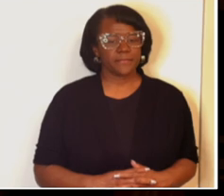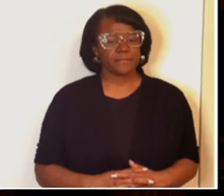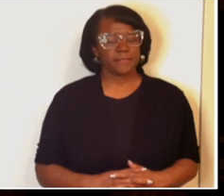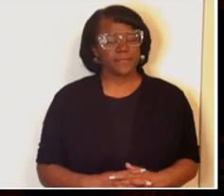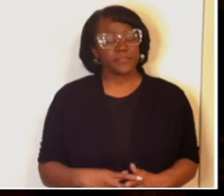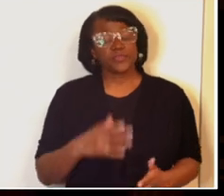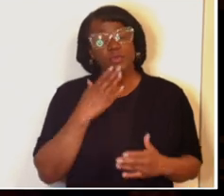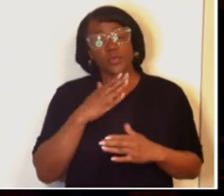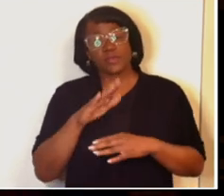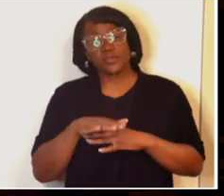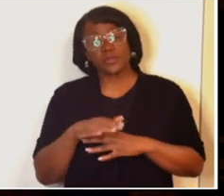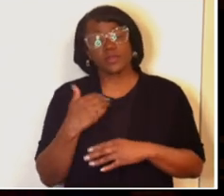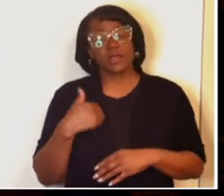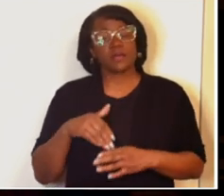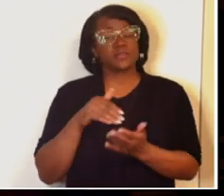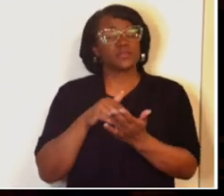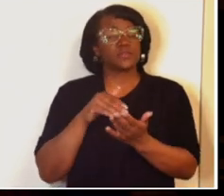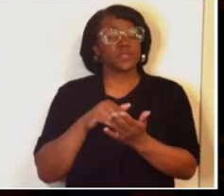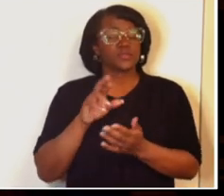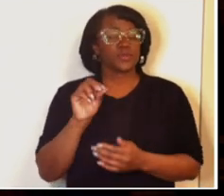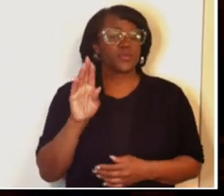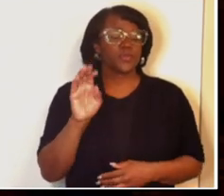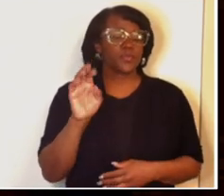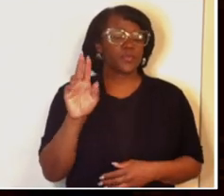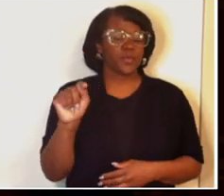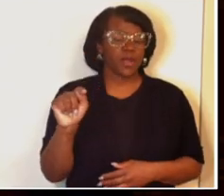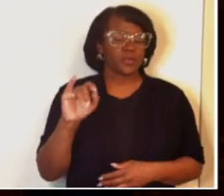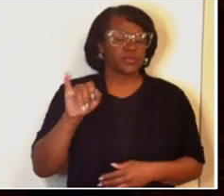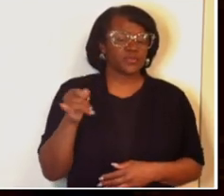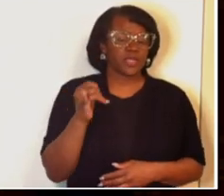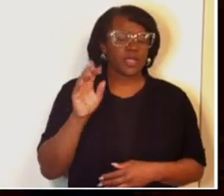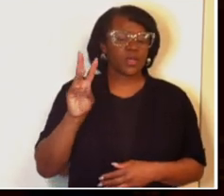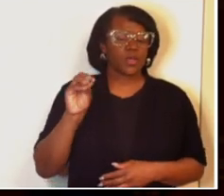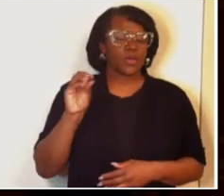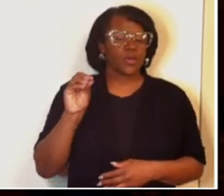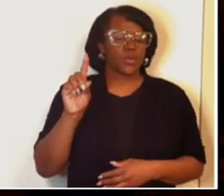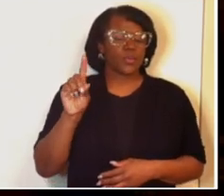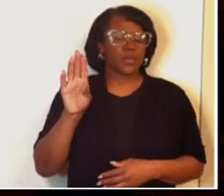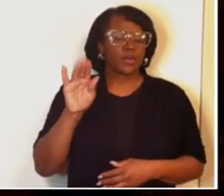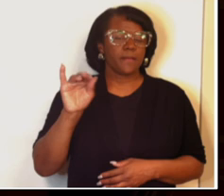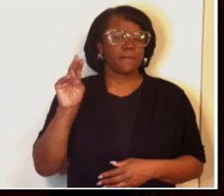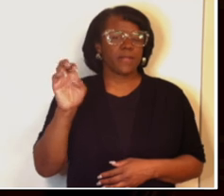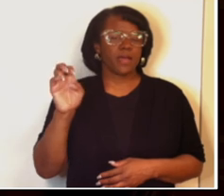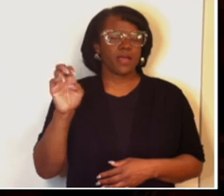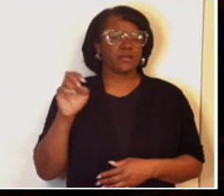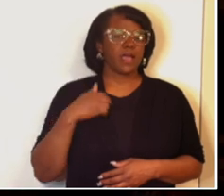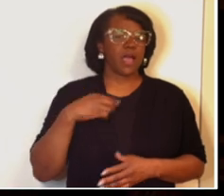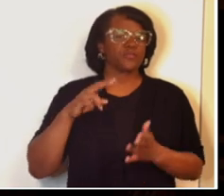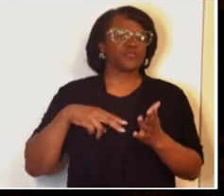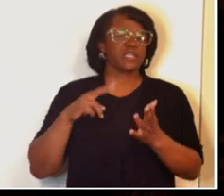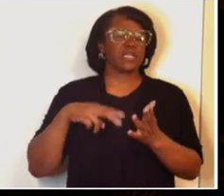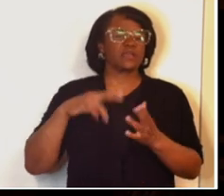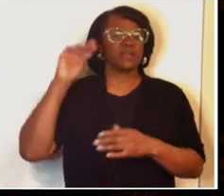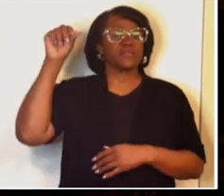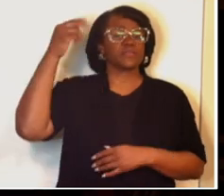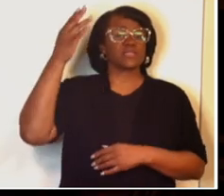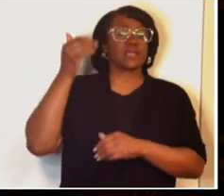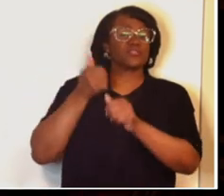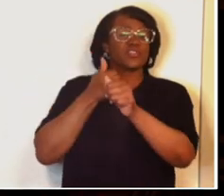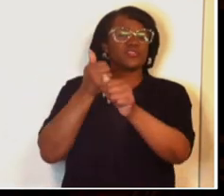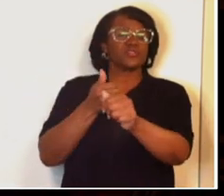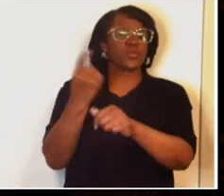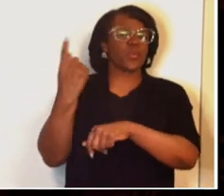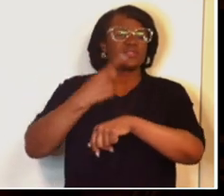Good afternoon. I'm Dr. Robert J. Woodbine, and I'm reading from Sun Chasers. One day, about 10